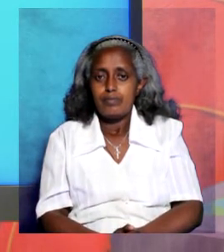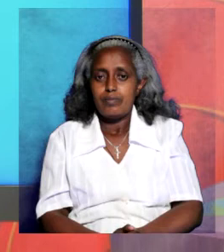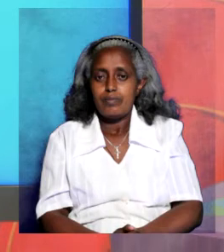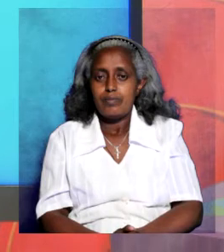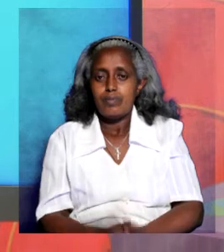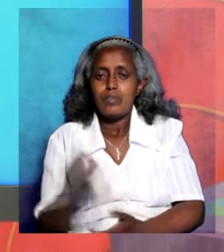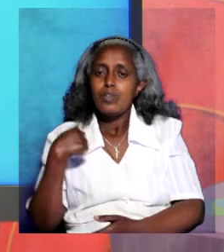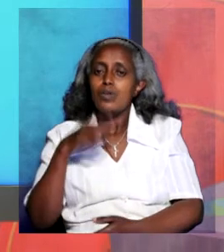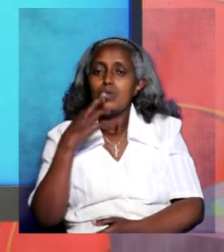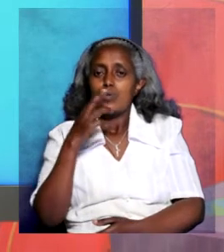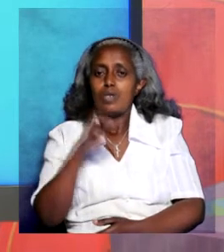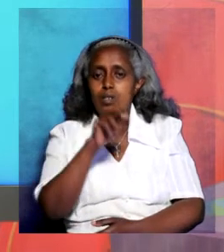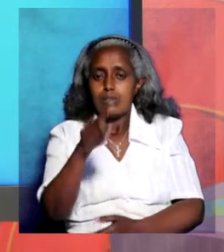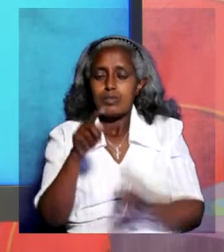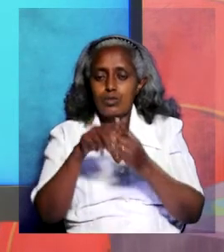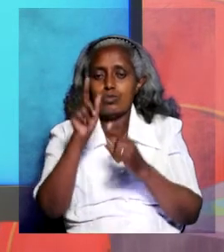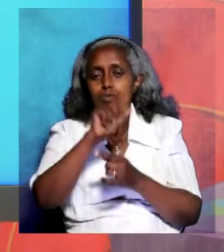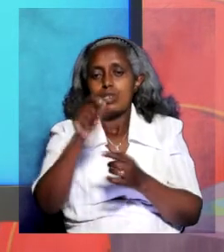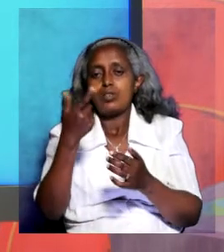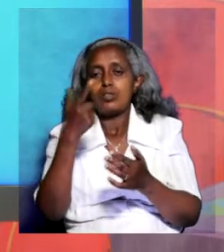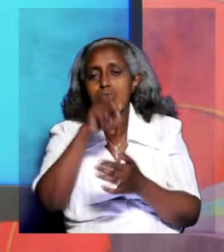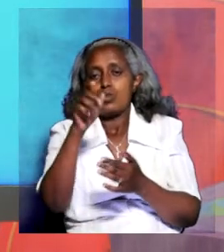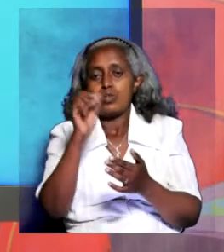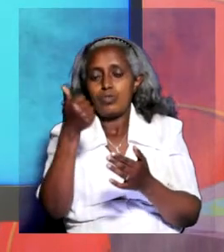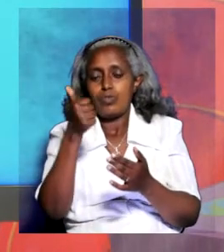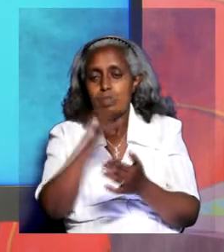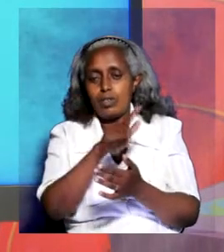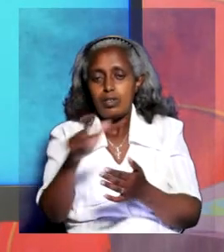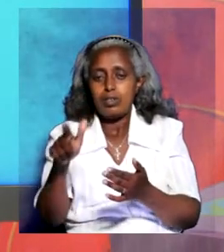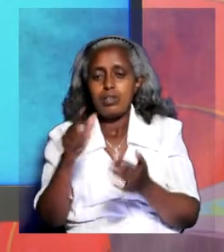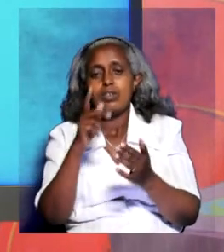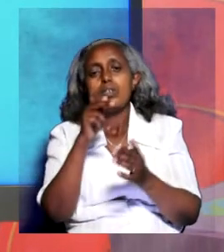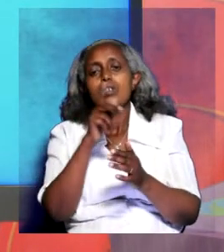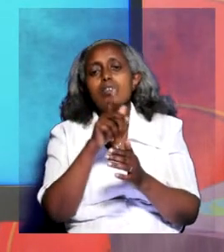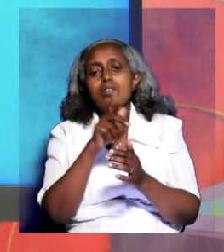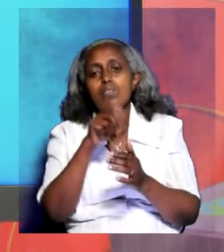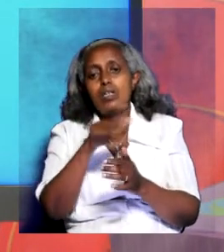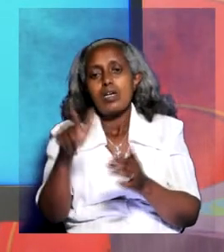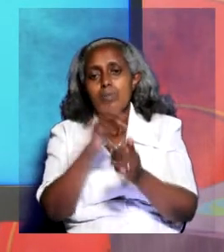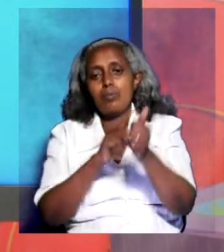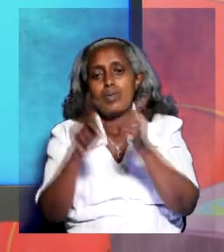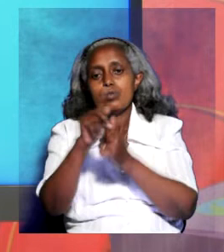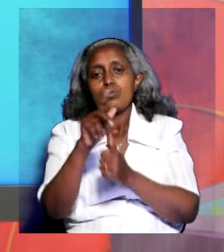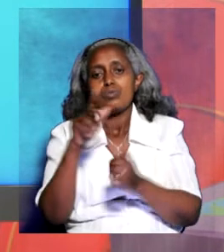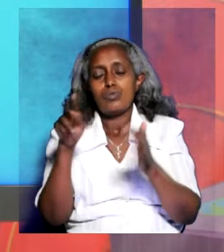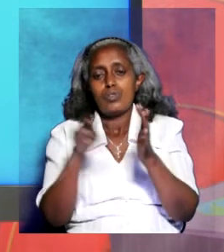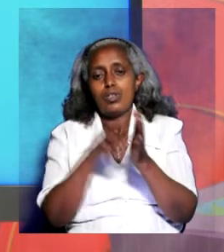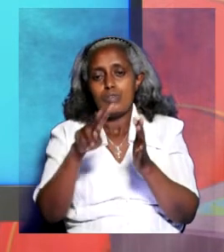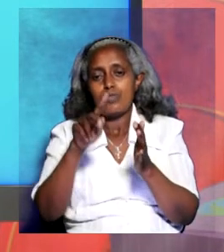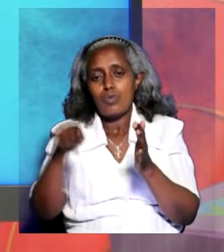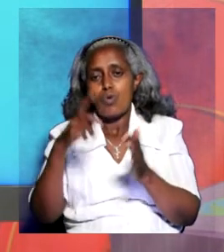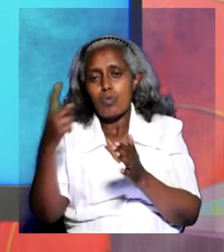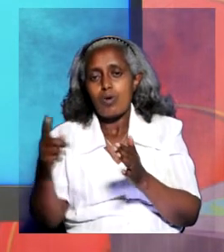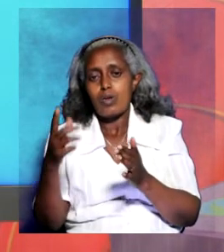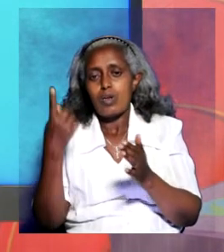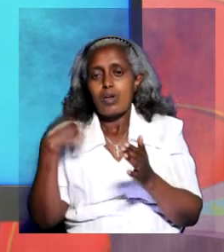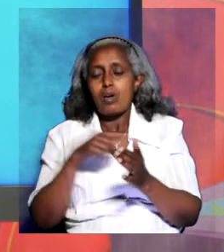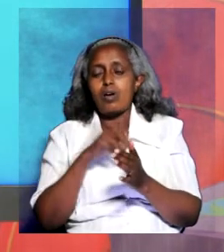We are asked to write equation of a line. The line passes through negative 2, 1. So our x